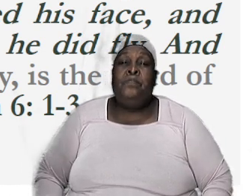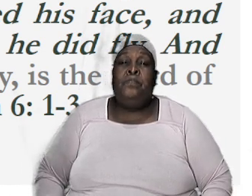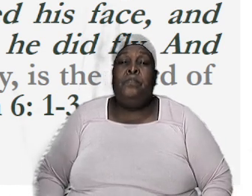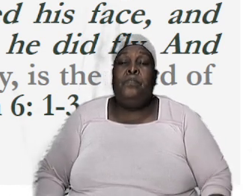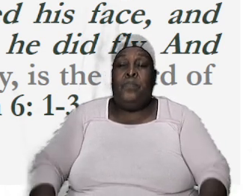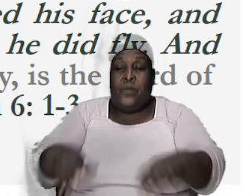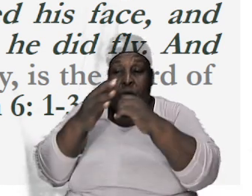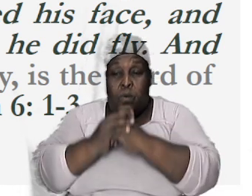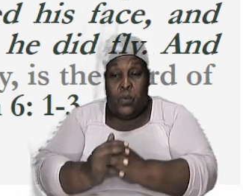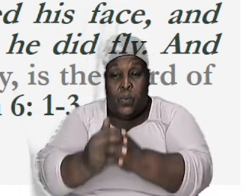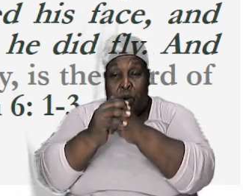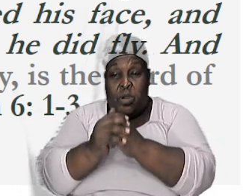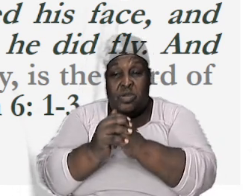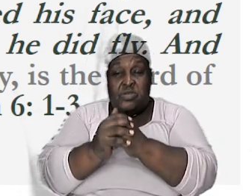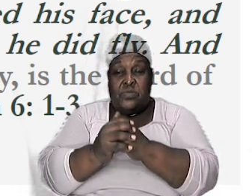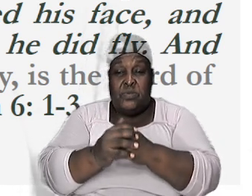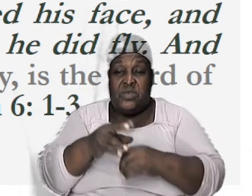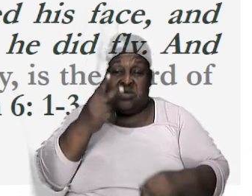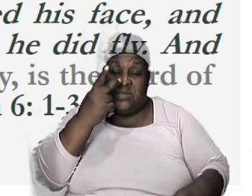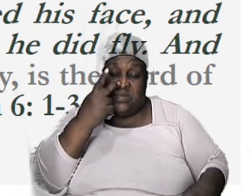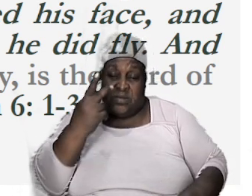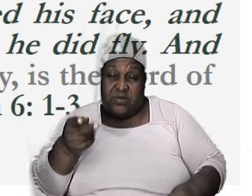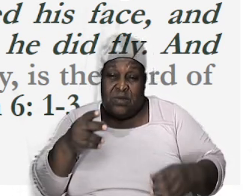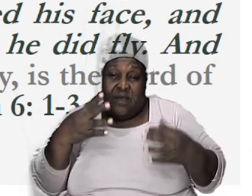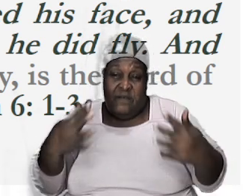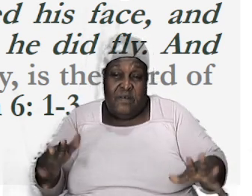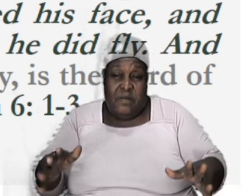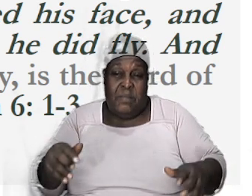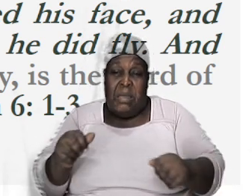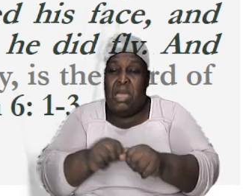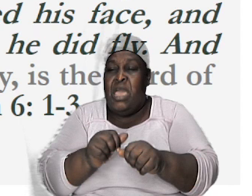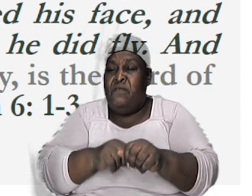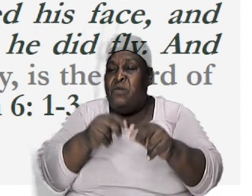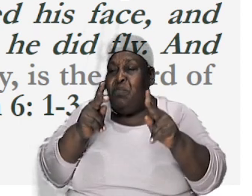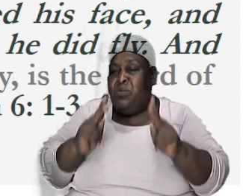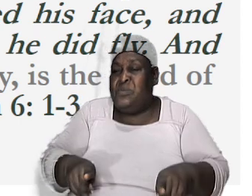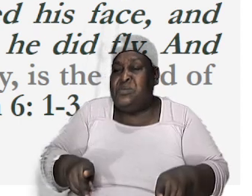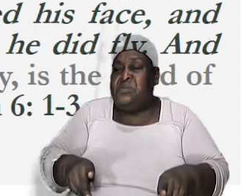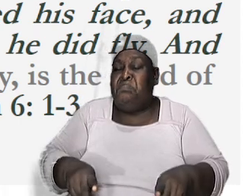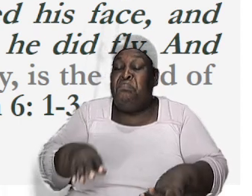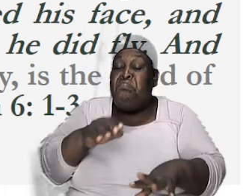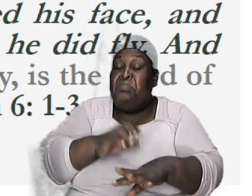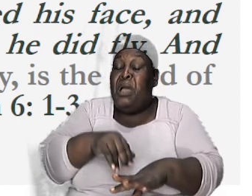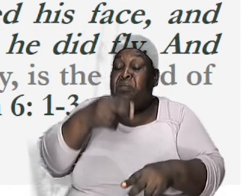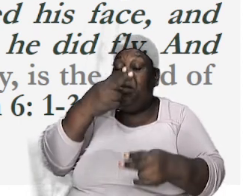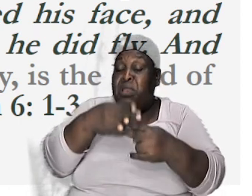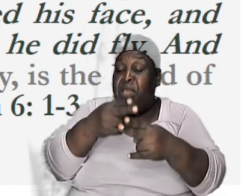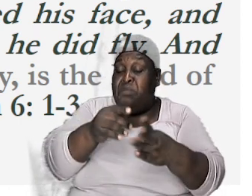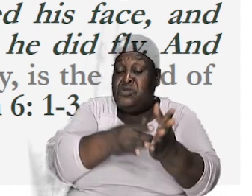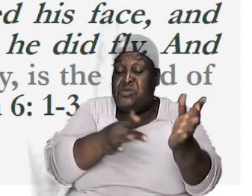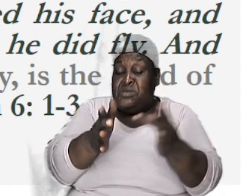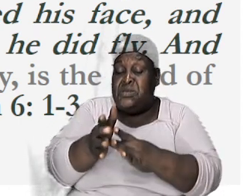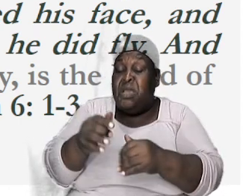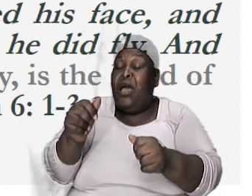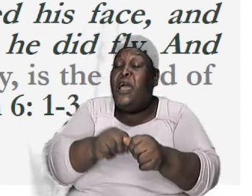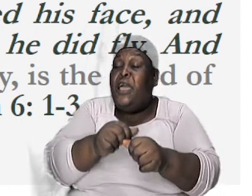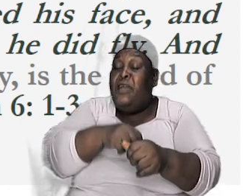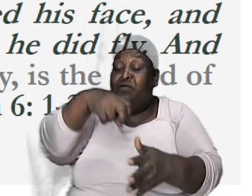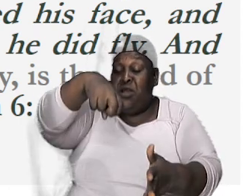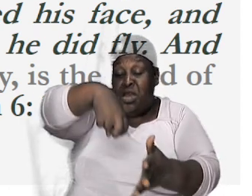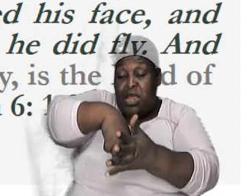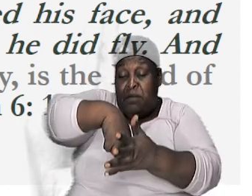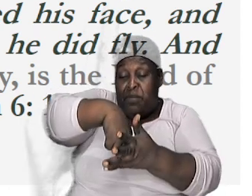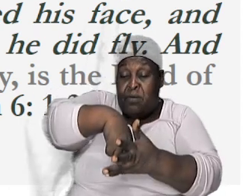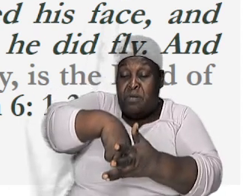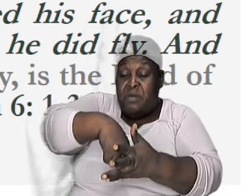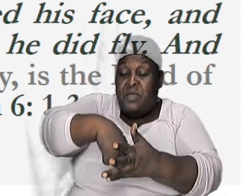worship is done by every single person. The Bible says, at the name of Jesus, every knee shall bow of things in